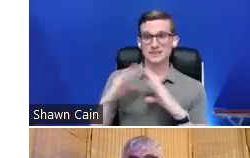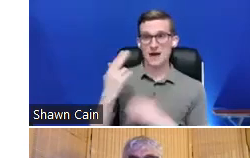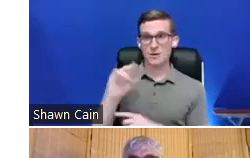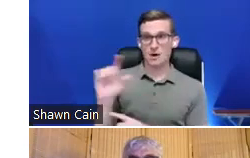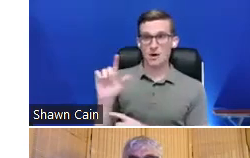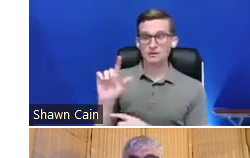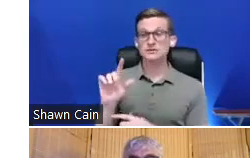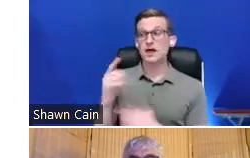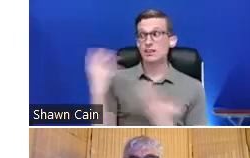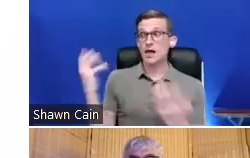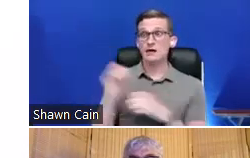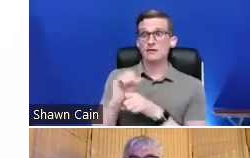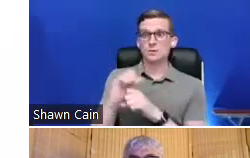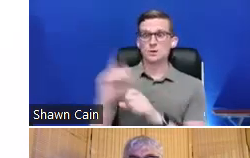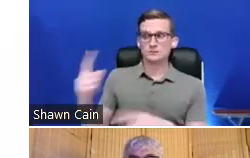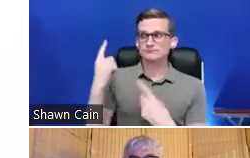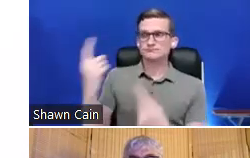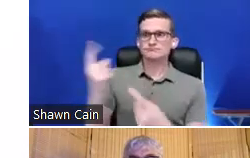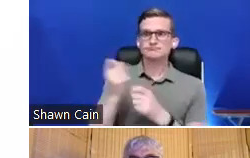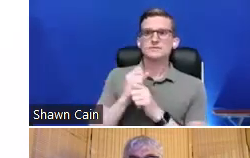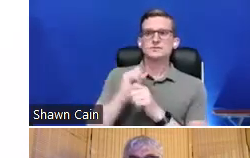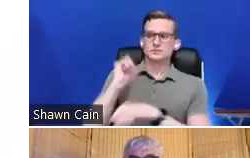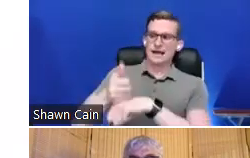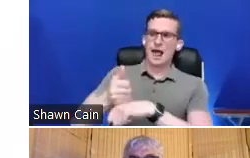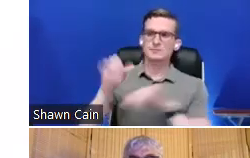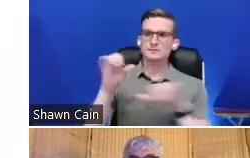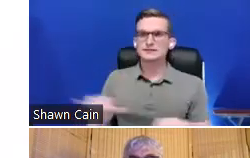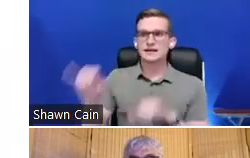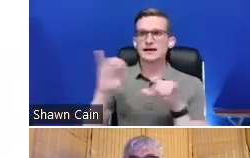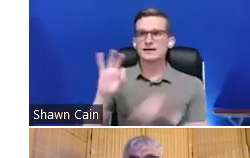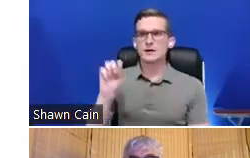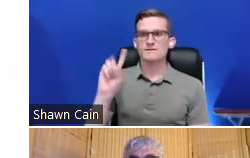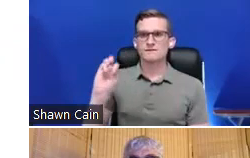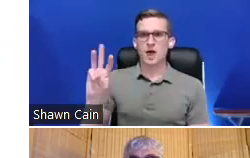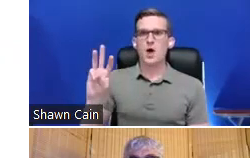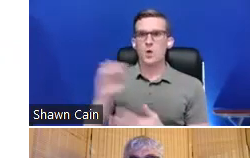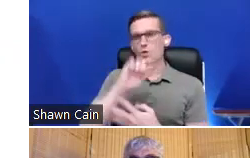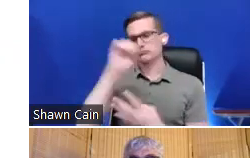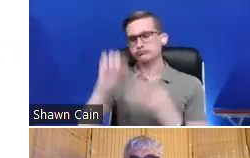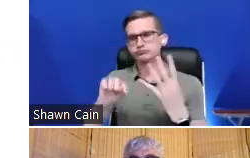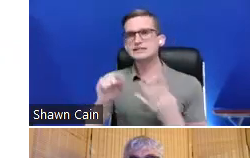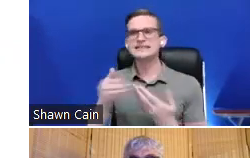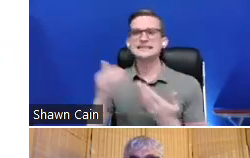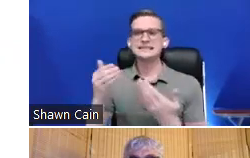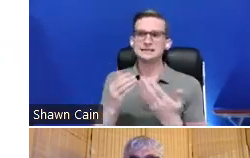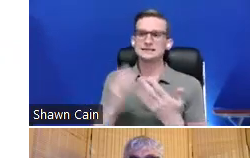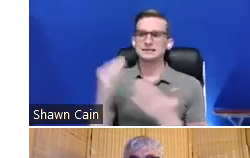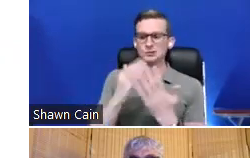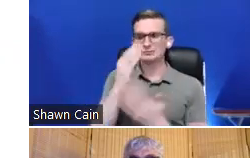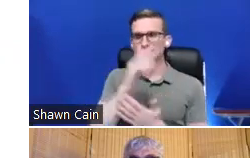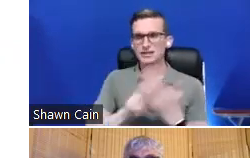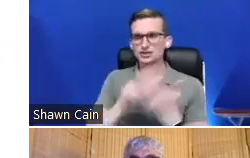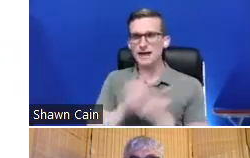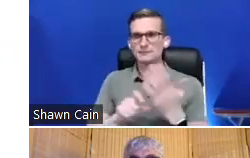sure there is a standard flow to these parts so that it's easier to navigate the chapters and figure out where you need to go to